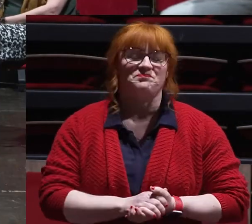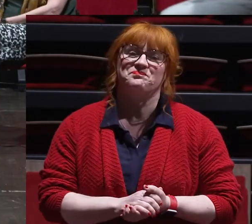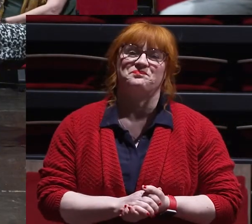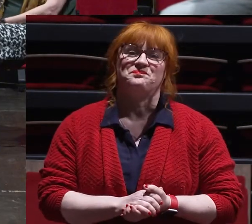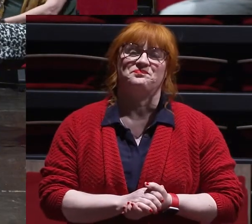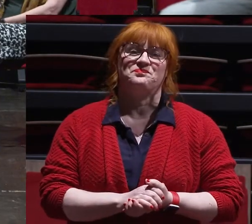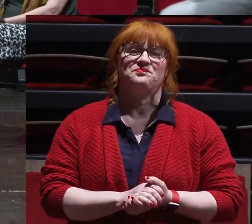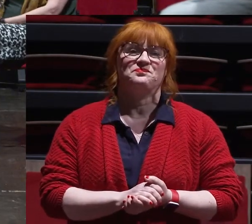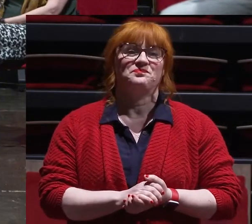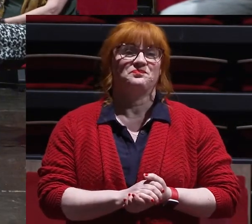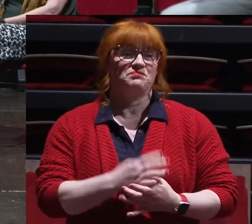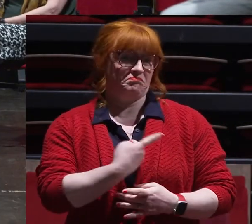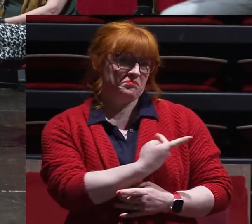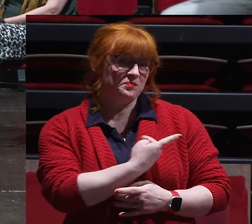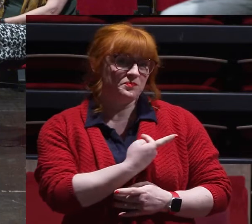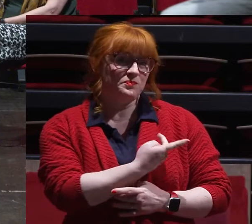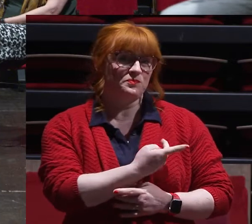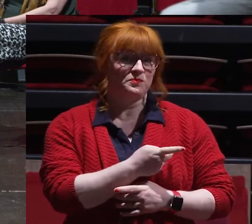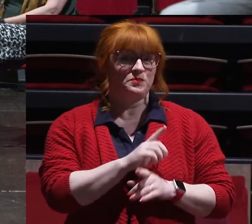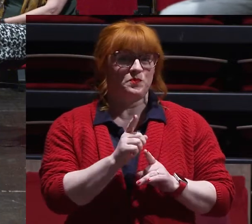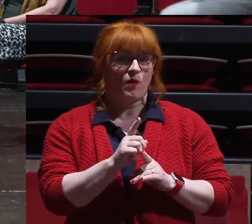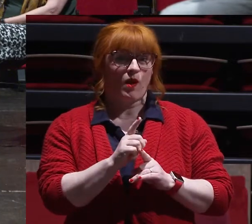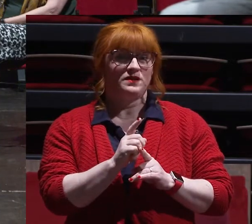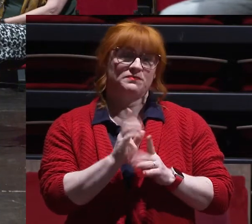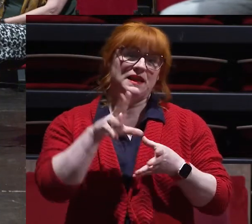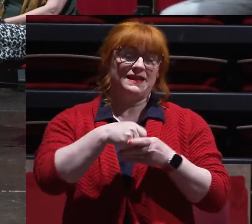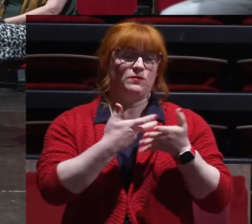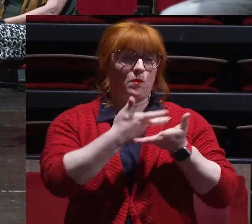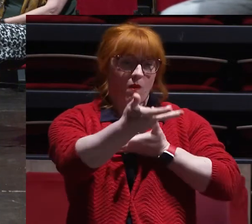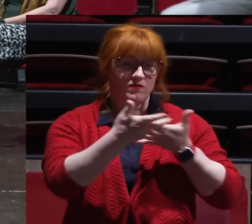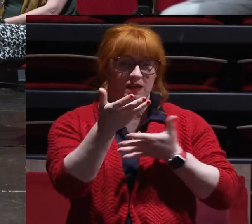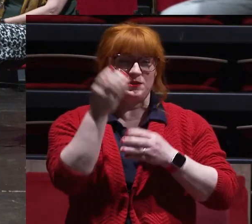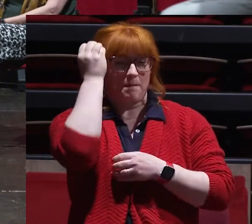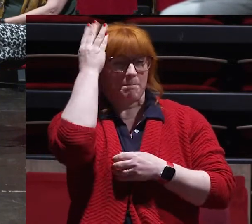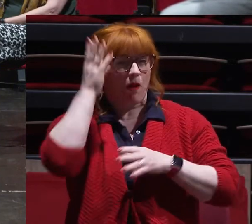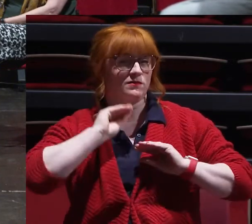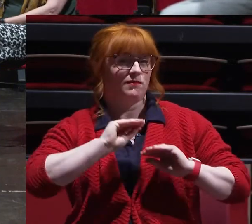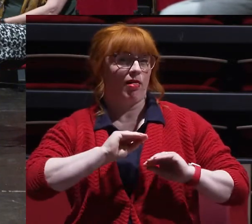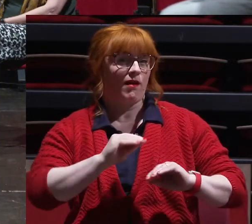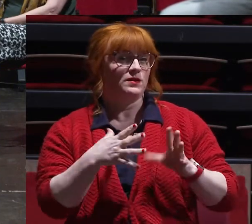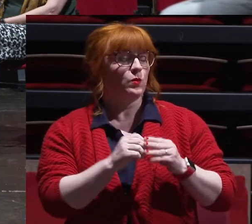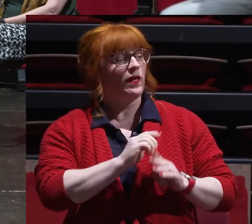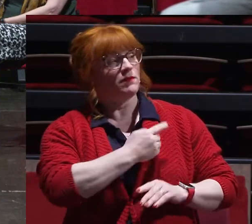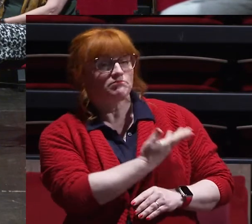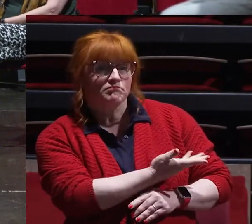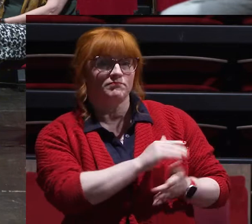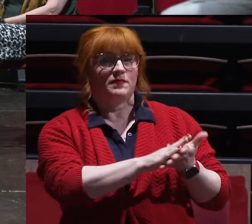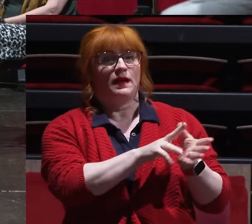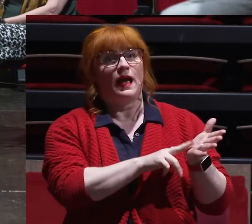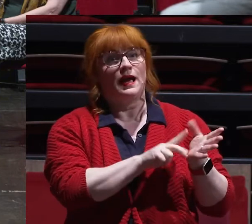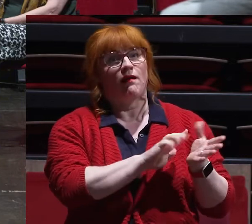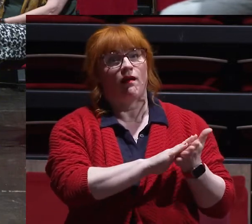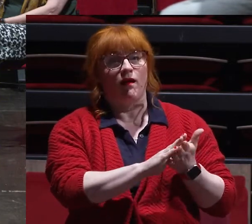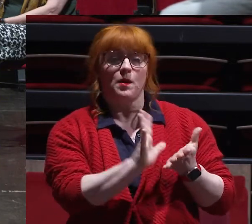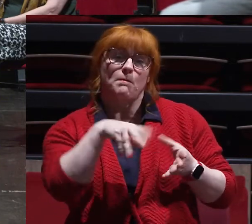Great. Welcome back. So we are going to have an in-conversation masterclass